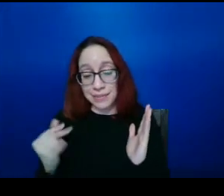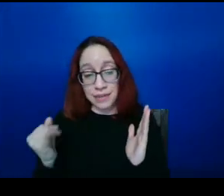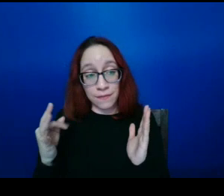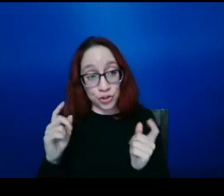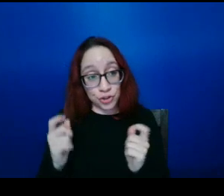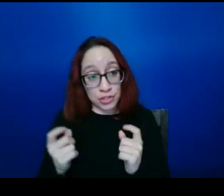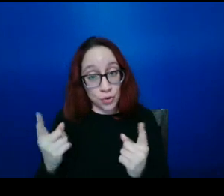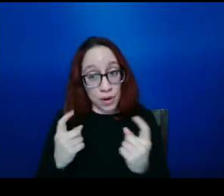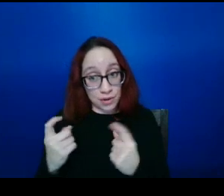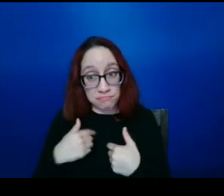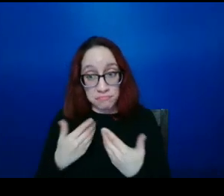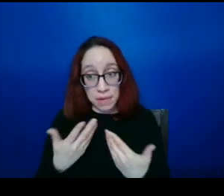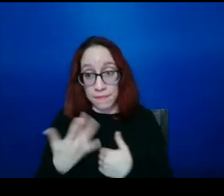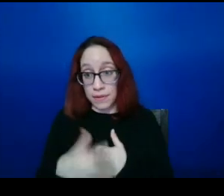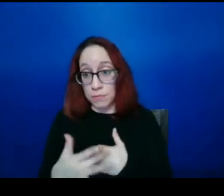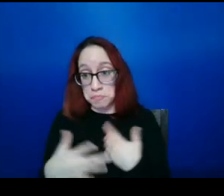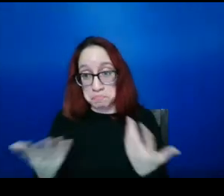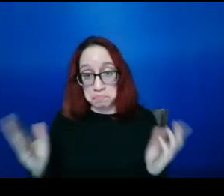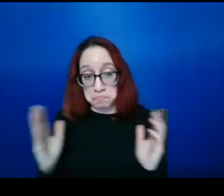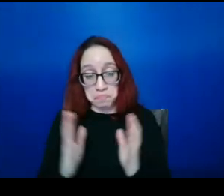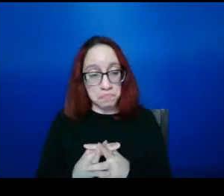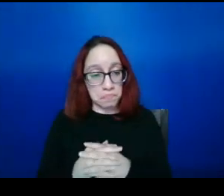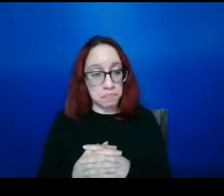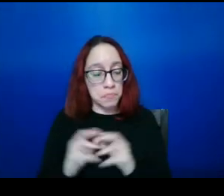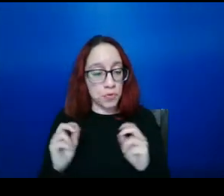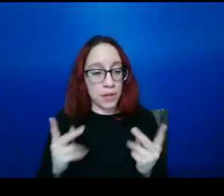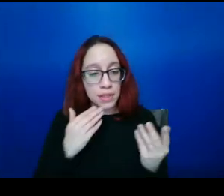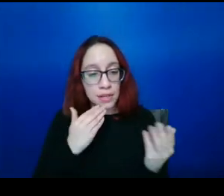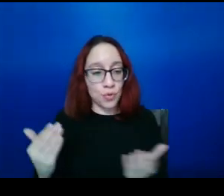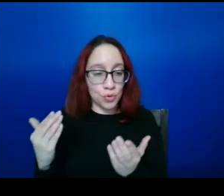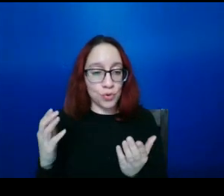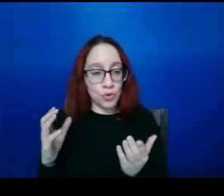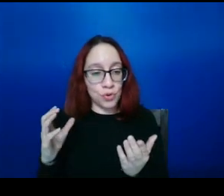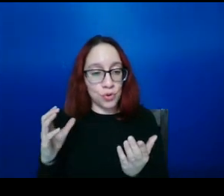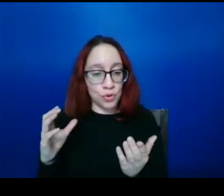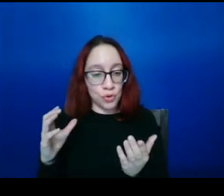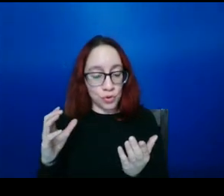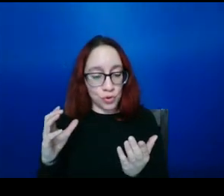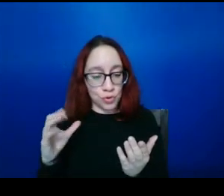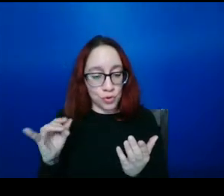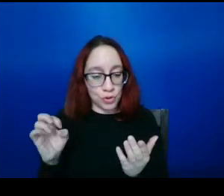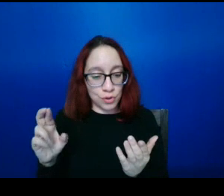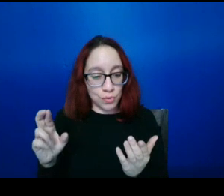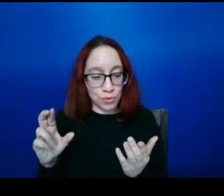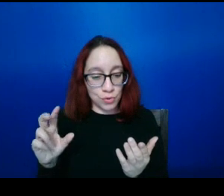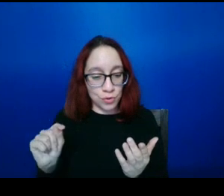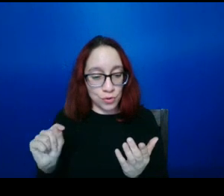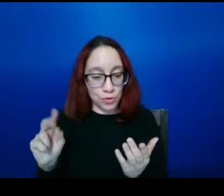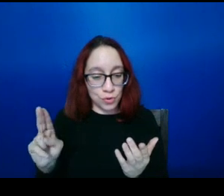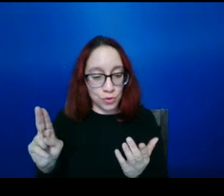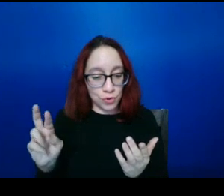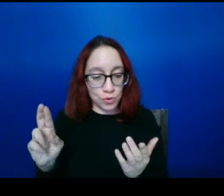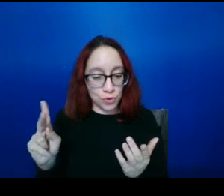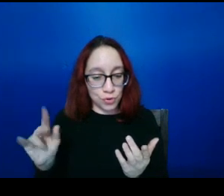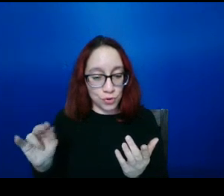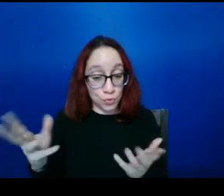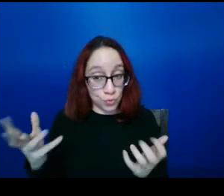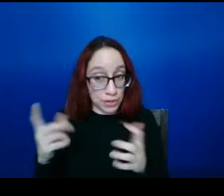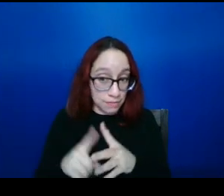any questions, I am available. All right, thank you. Commissioner Turkin, this is your item. Would you like to